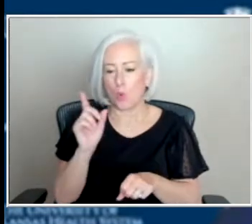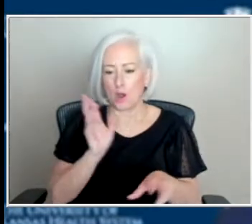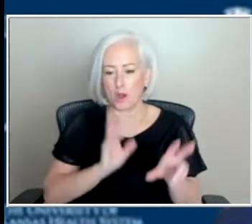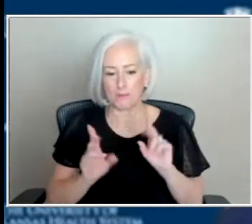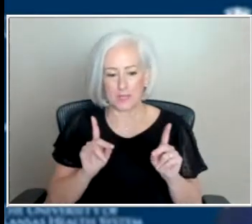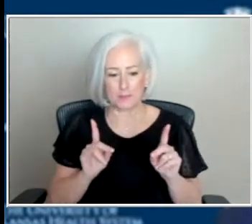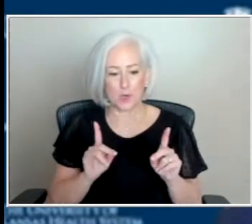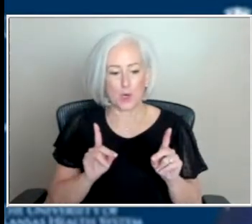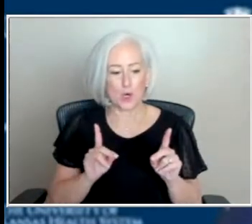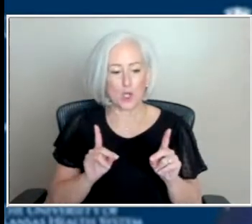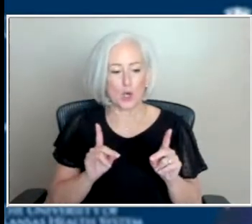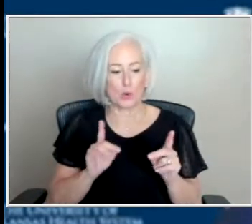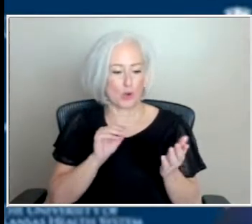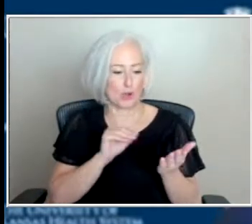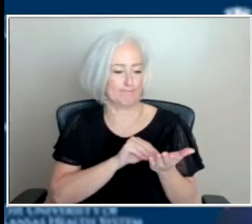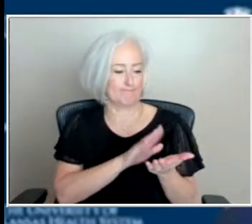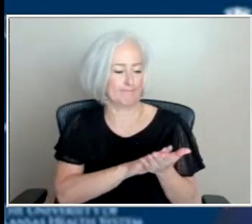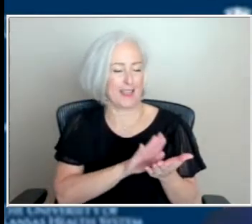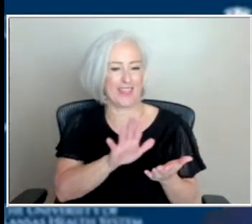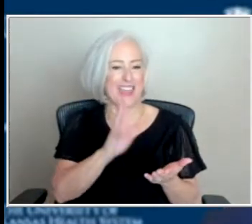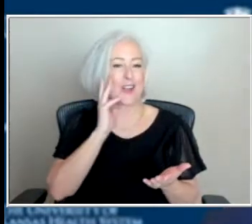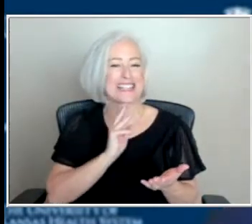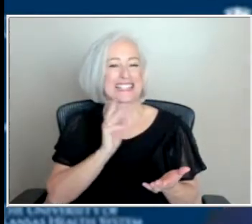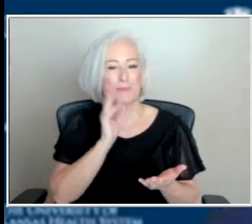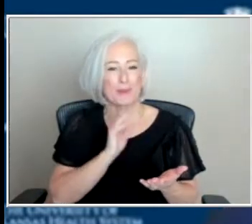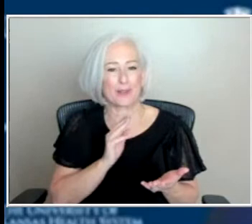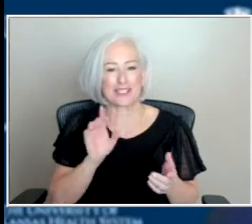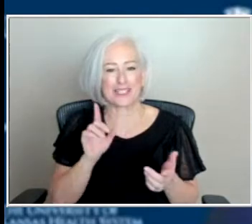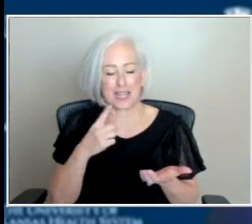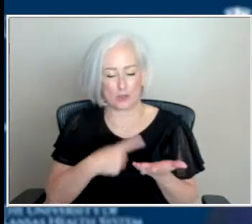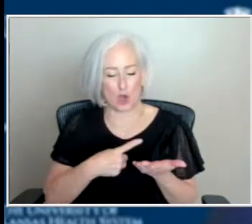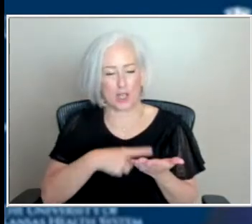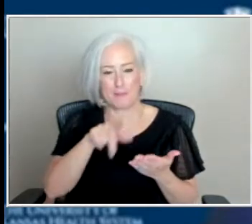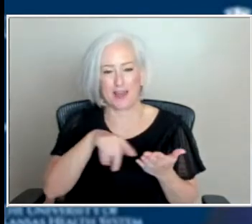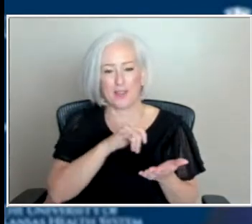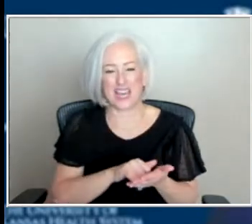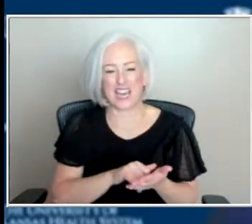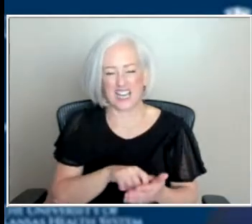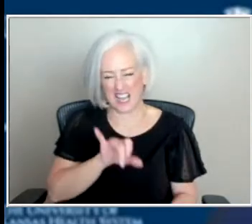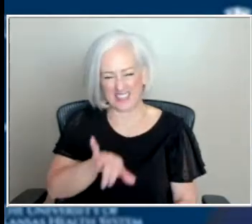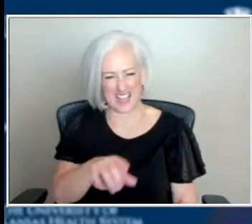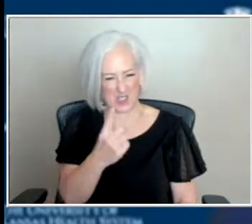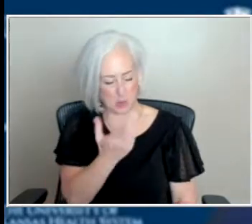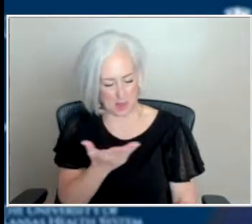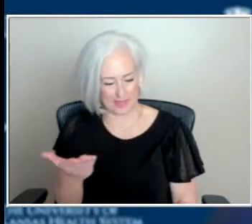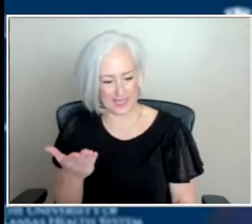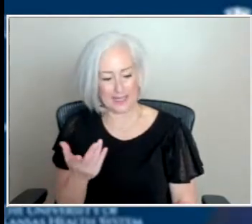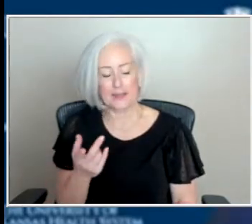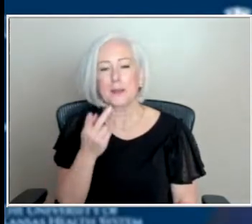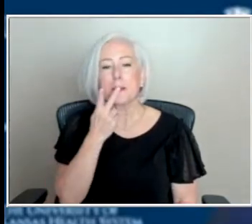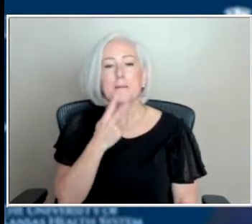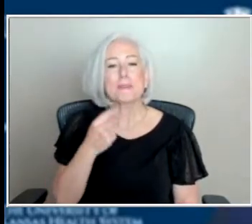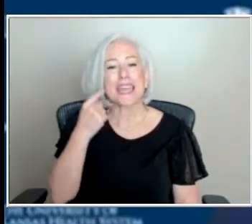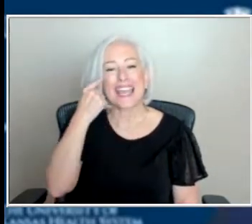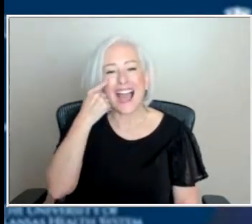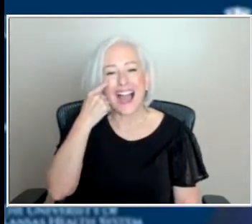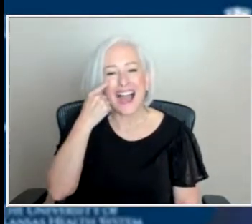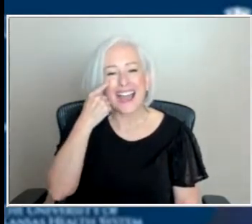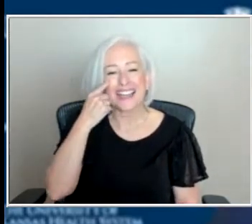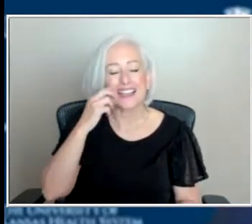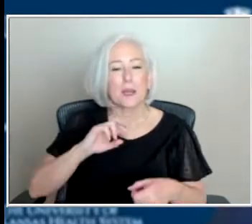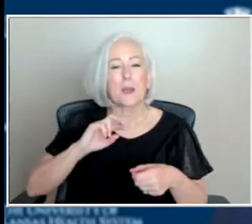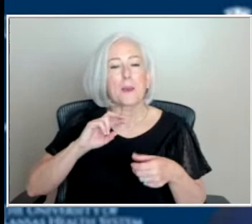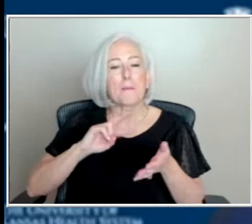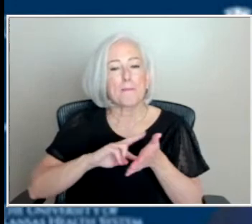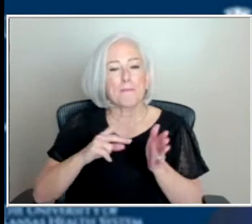their own experiences, and then talking about them. This is one of those things. So the pink eye is just conjunctivitis. That's just irritation of